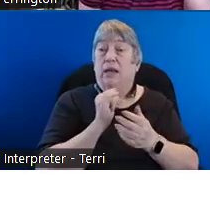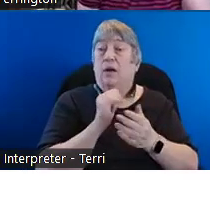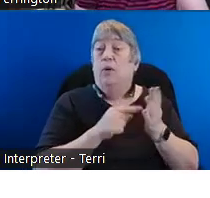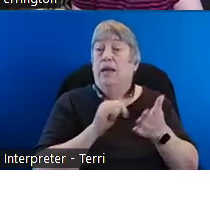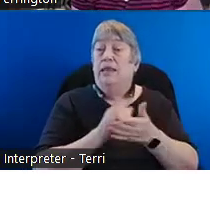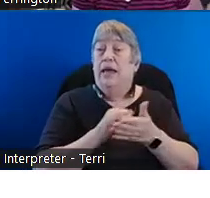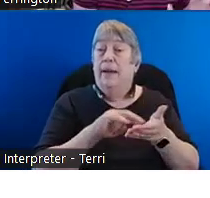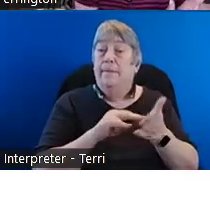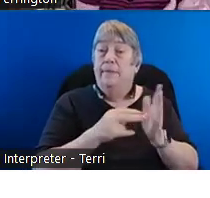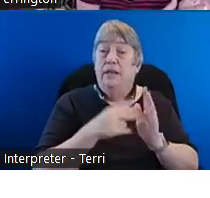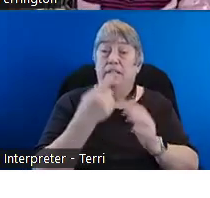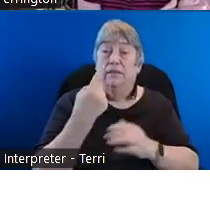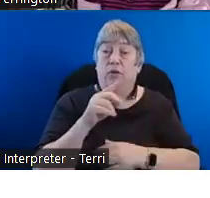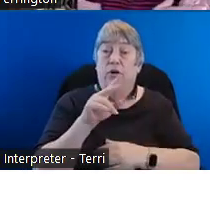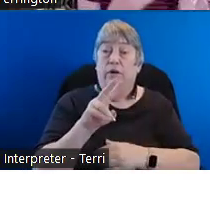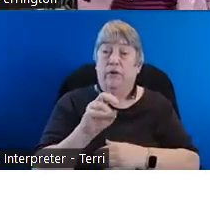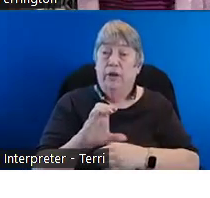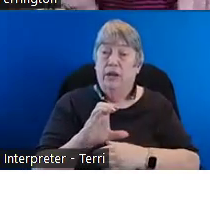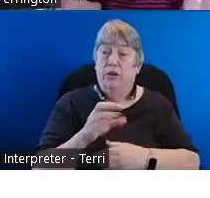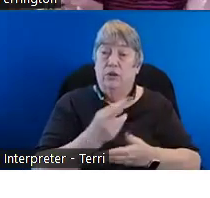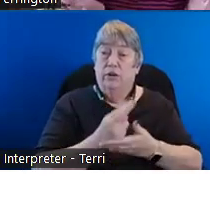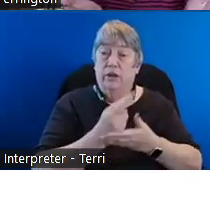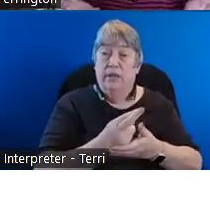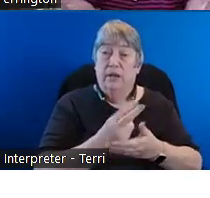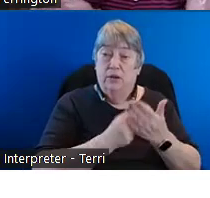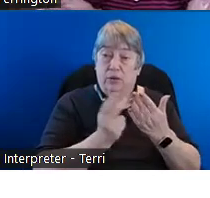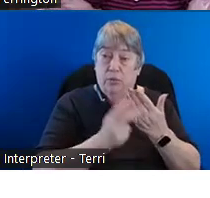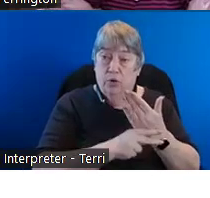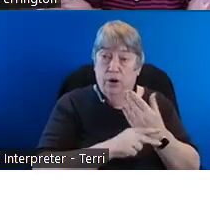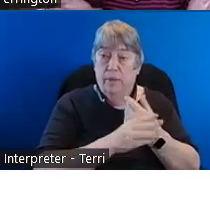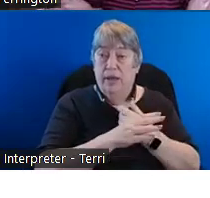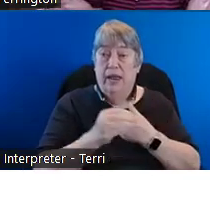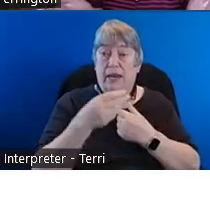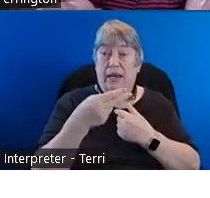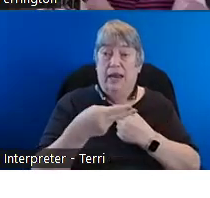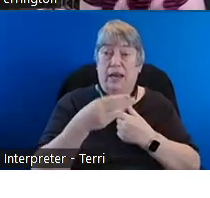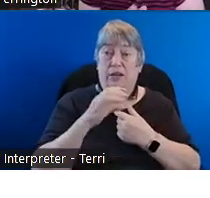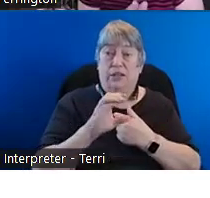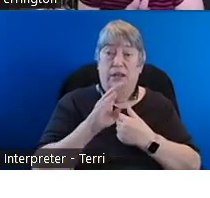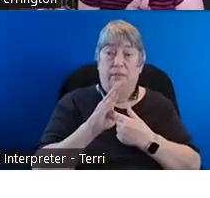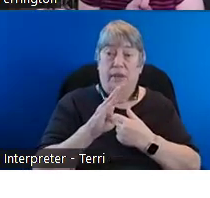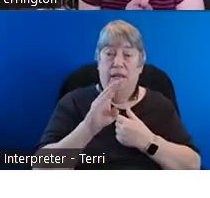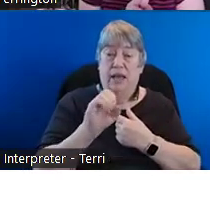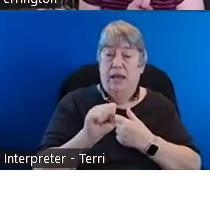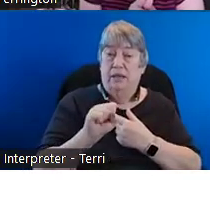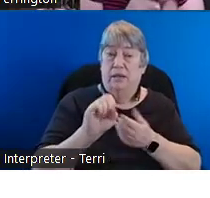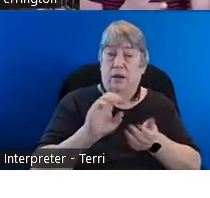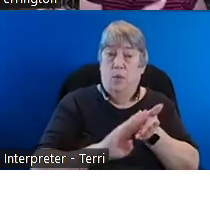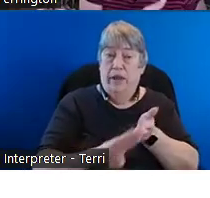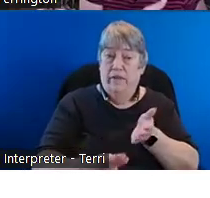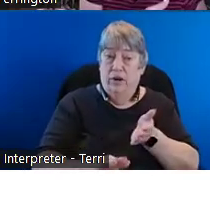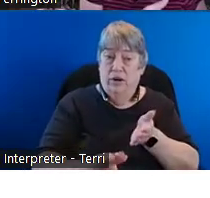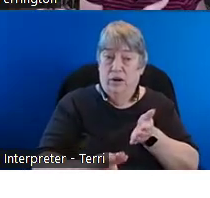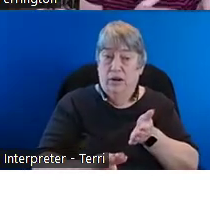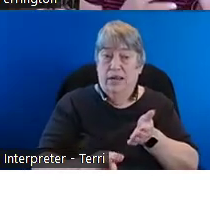a vocational rehabilitation program and an HCBS waiver working to support a person is that typically